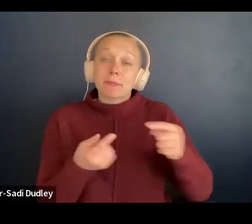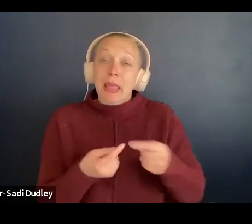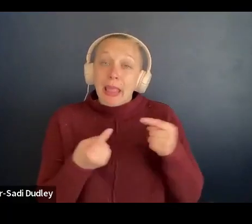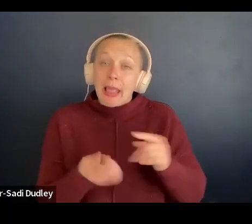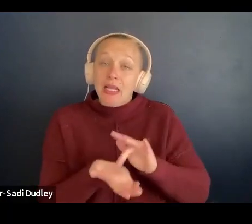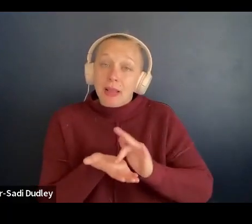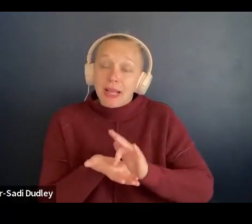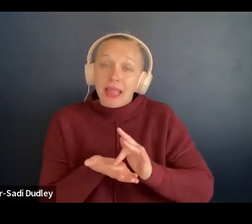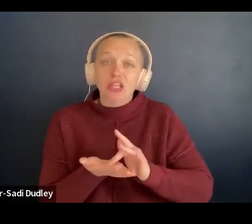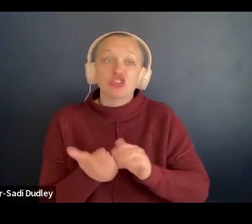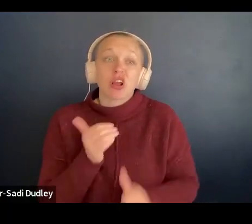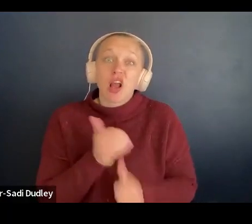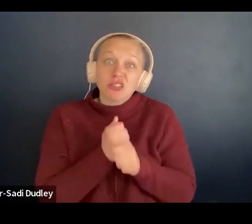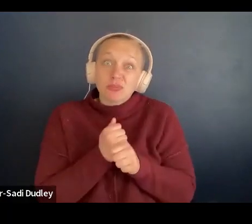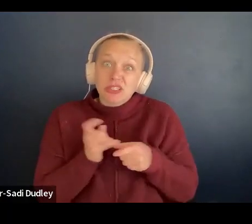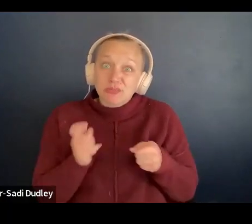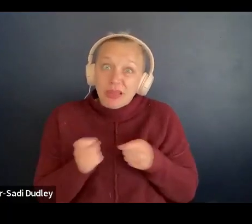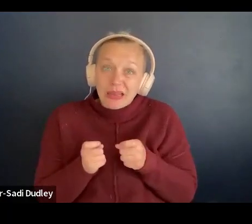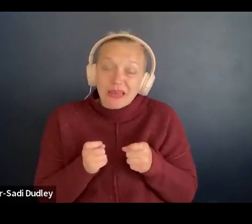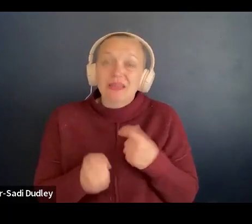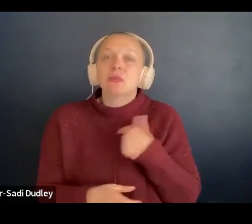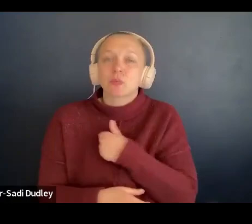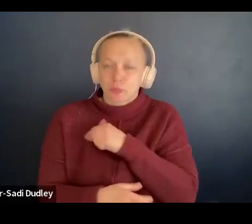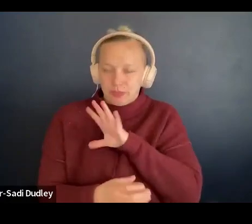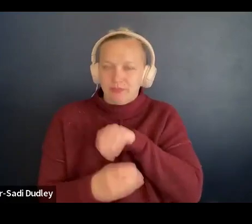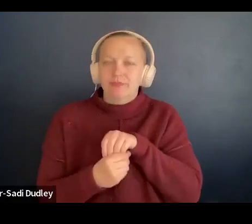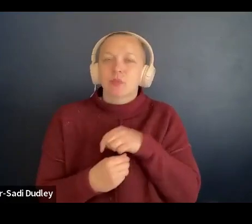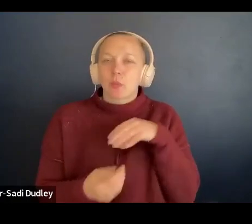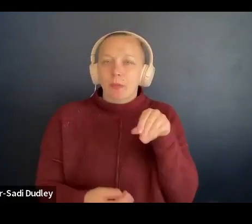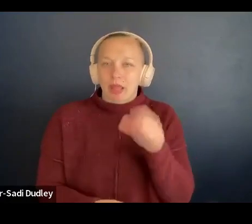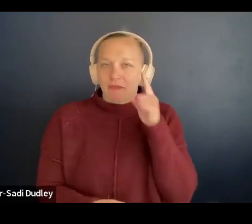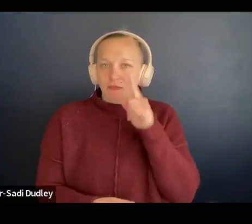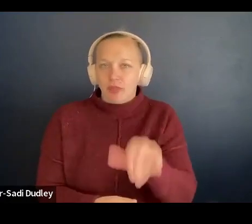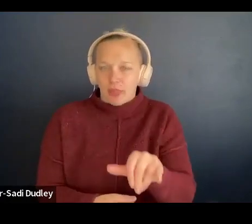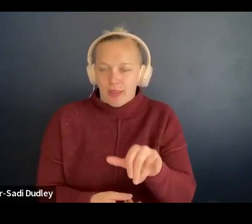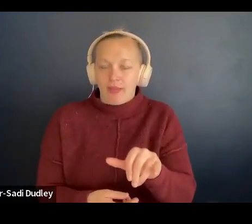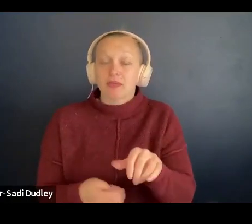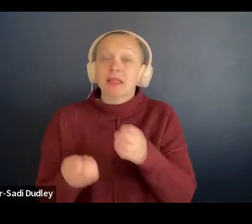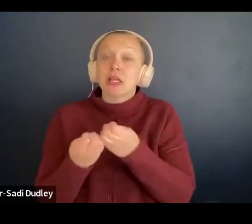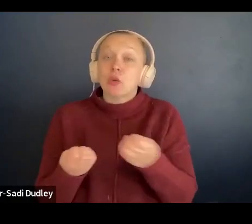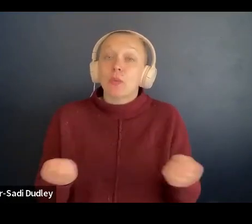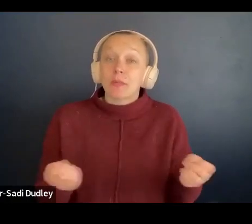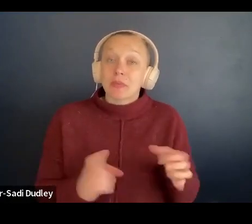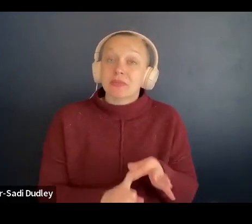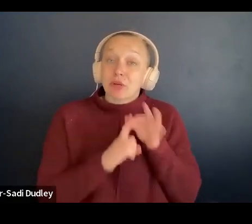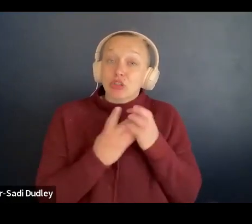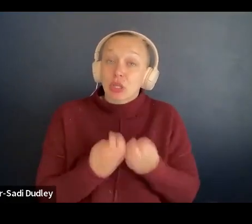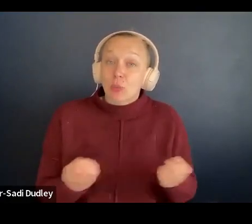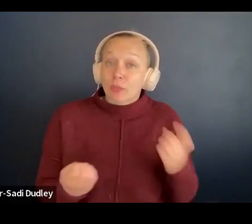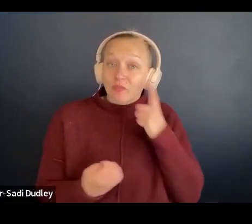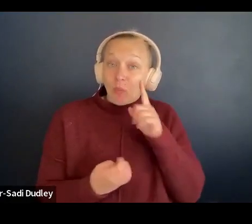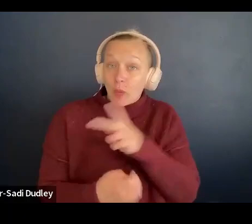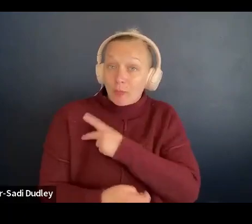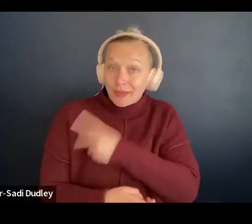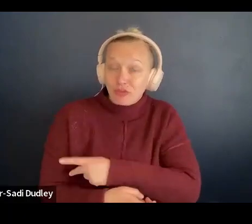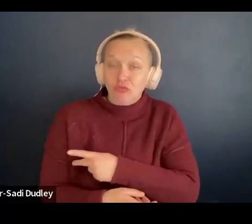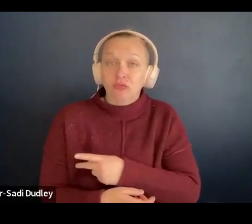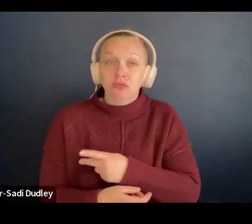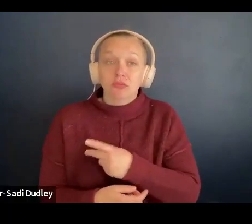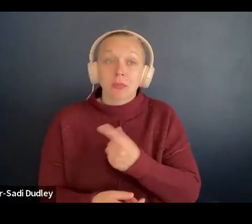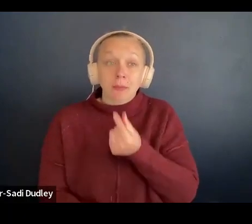used for like constipation management, things like that. We pay for equipment, specialized equipment for the patient,